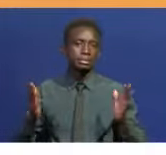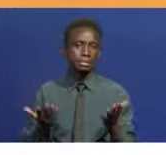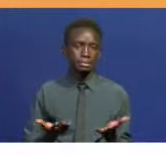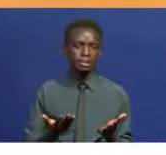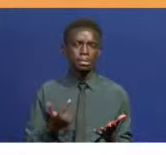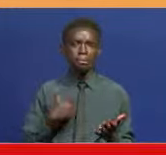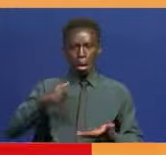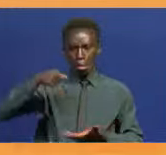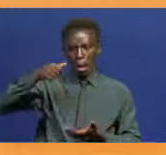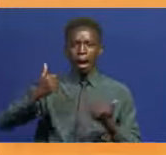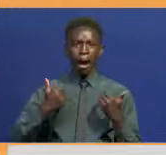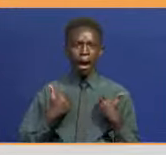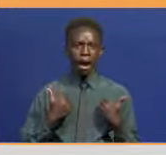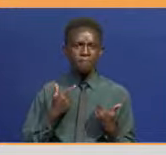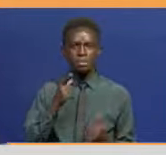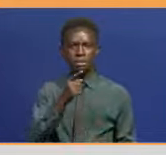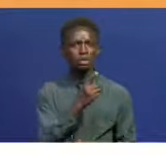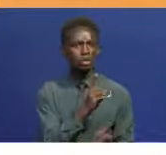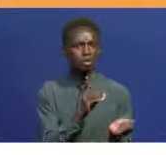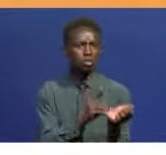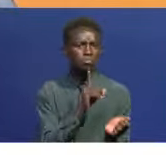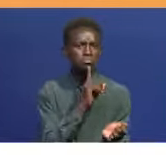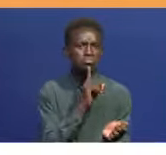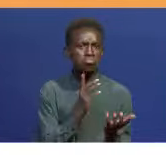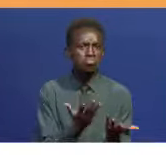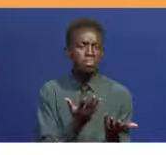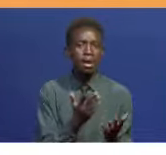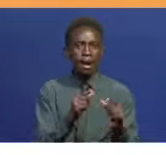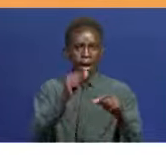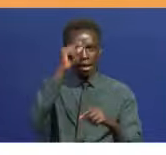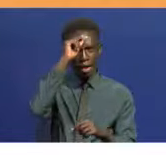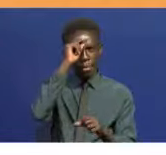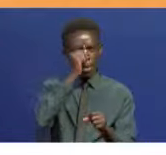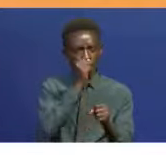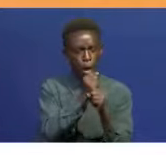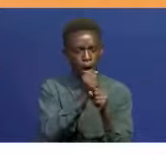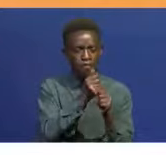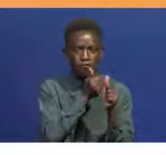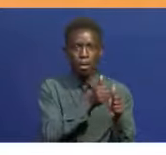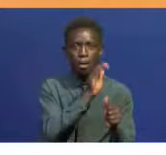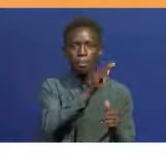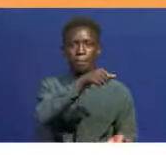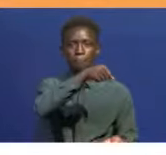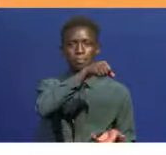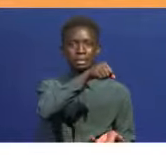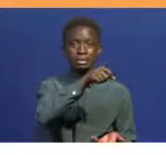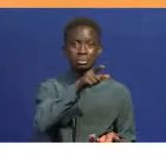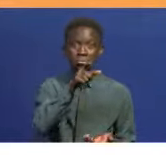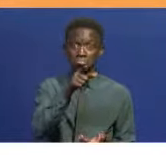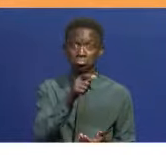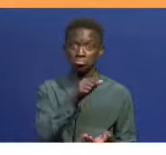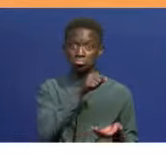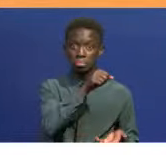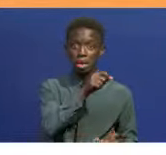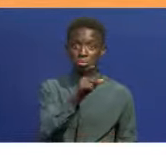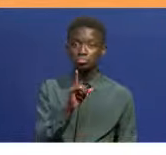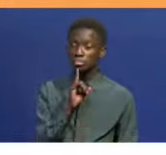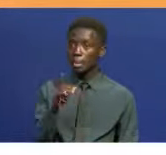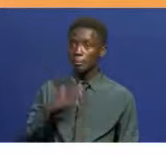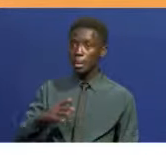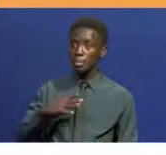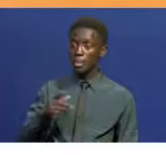has said about the government is operating within its budget. You draw a budget here and try to tell these people that we are